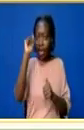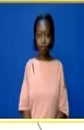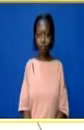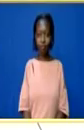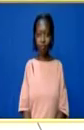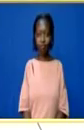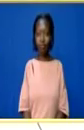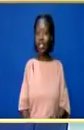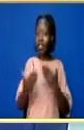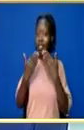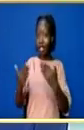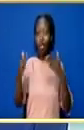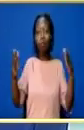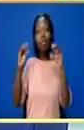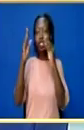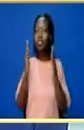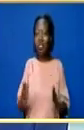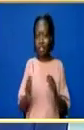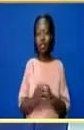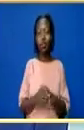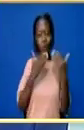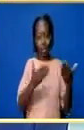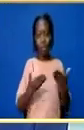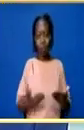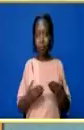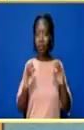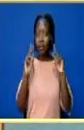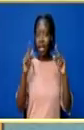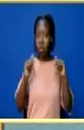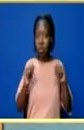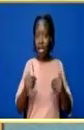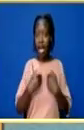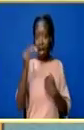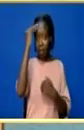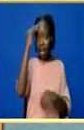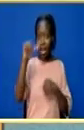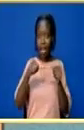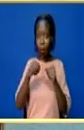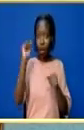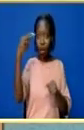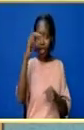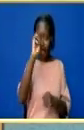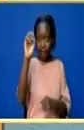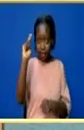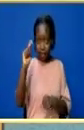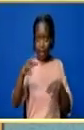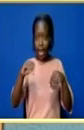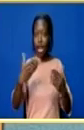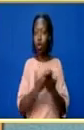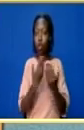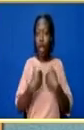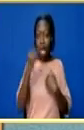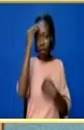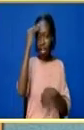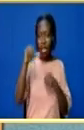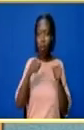sheet erosion. Thank you so much, Mr. Muhia. You're welcome. All right. So today we have been learning about sheet erosion. And we've learned